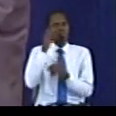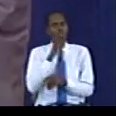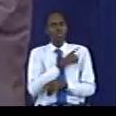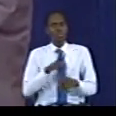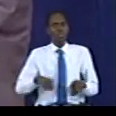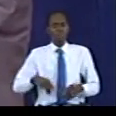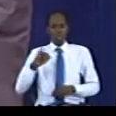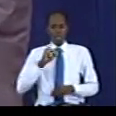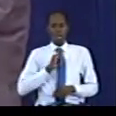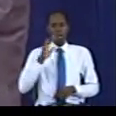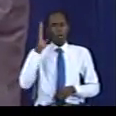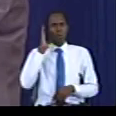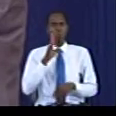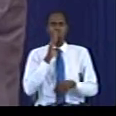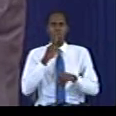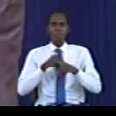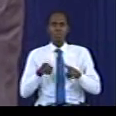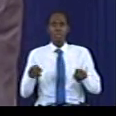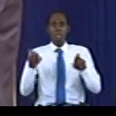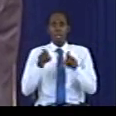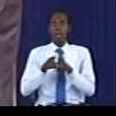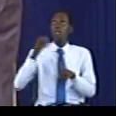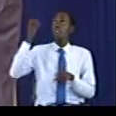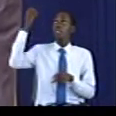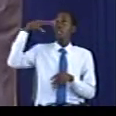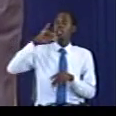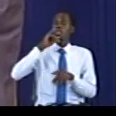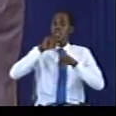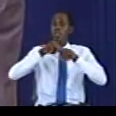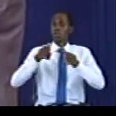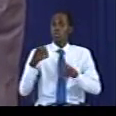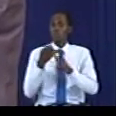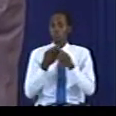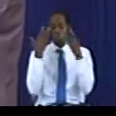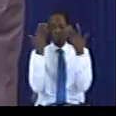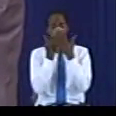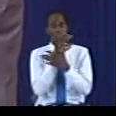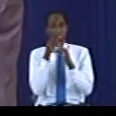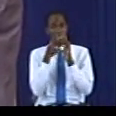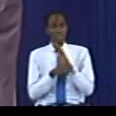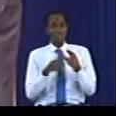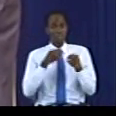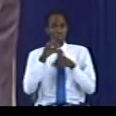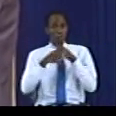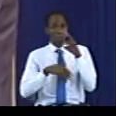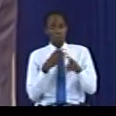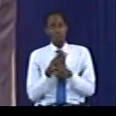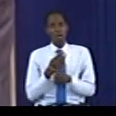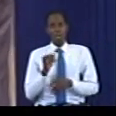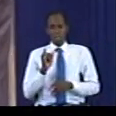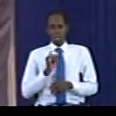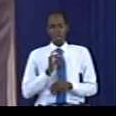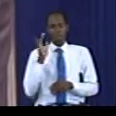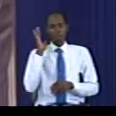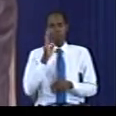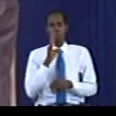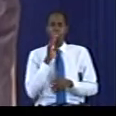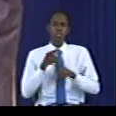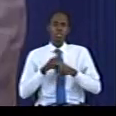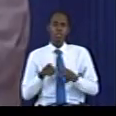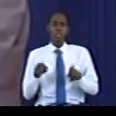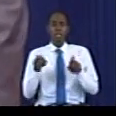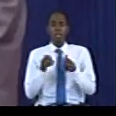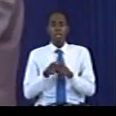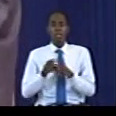different. As light is different from the darkness of the world, I'm going to be different from the world. As salt is different from